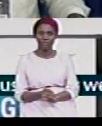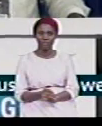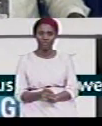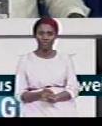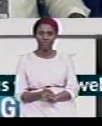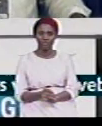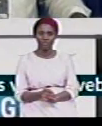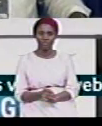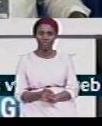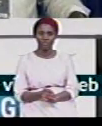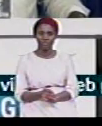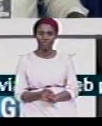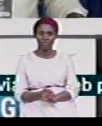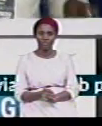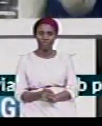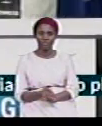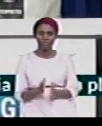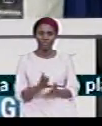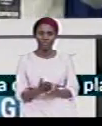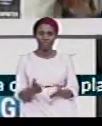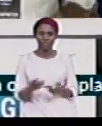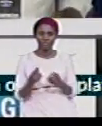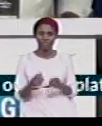Yeah, something is happening there.